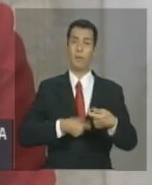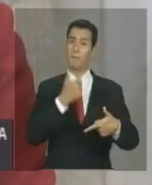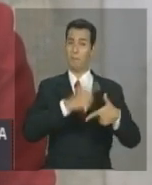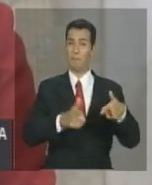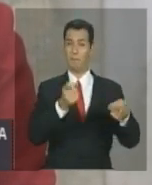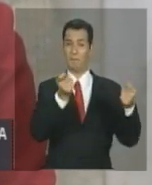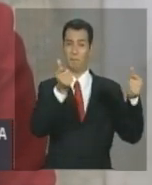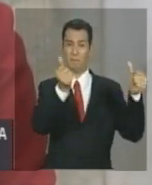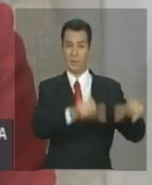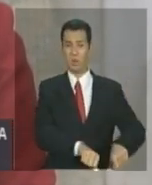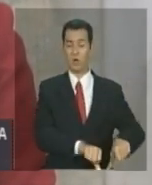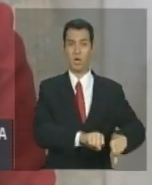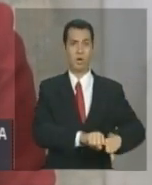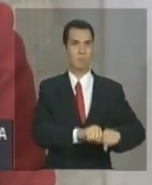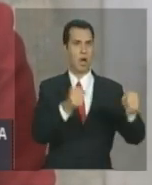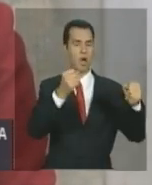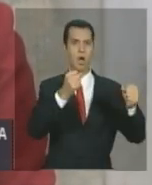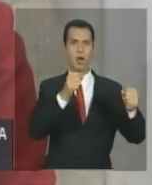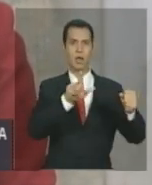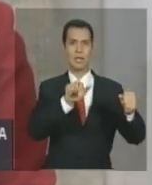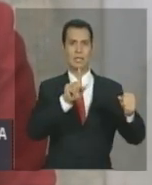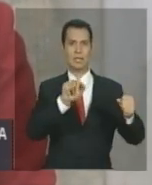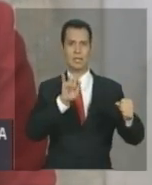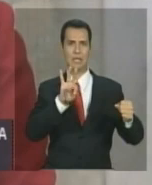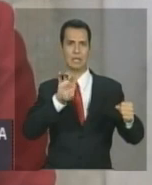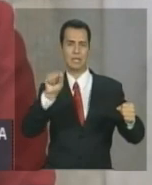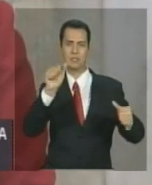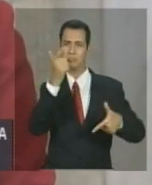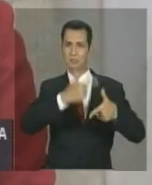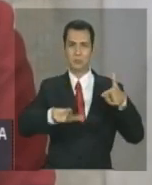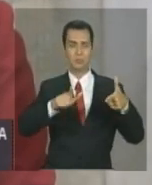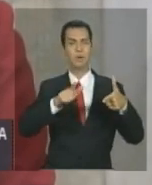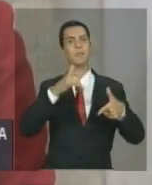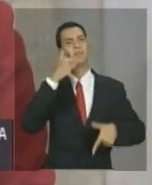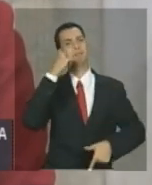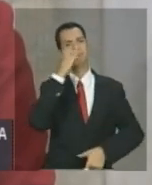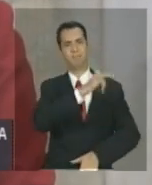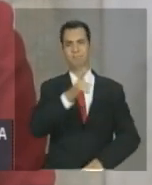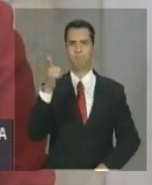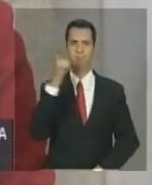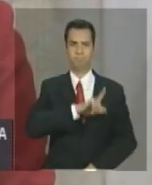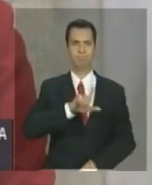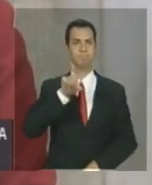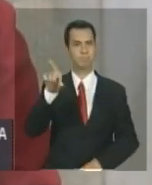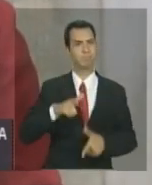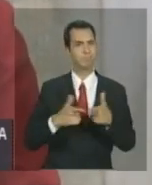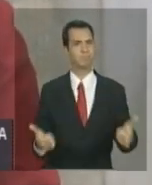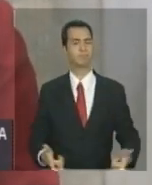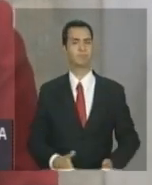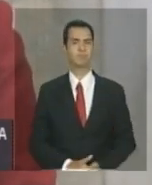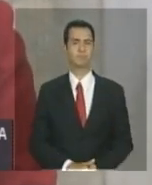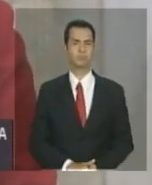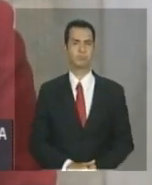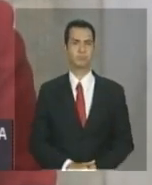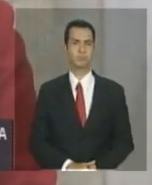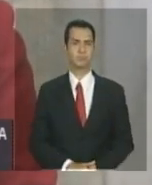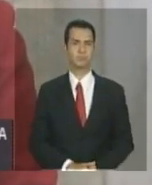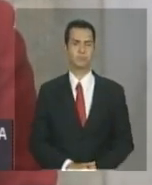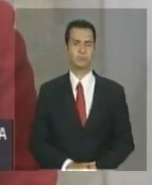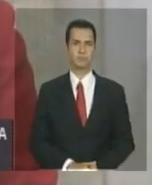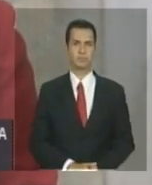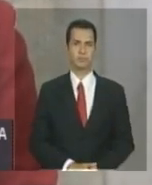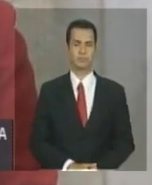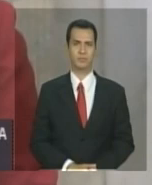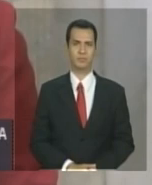effect of ultimately preventing a liquidity crisis of substantial proportions. Afetando a todos os países. Which